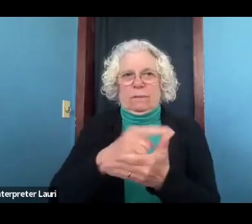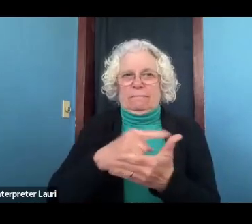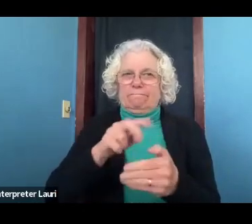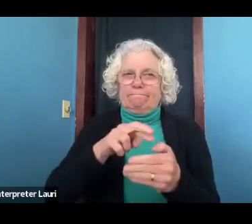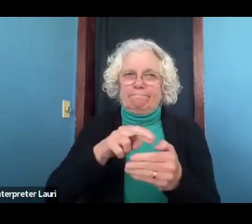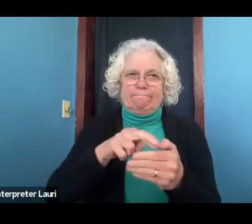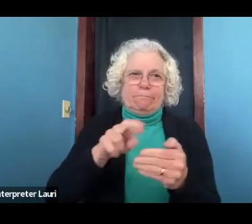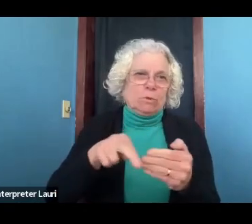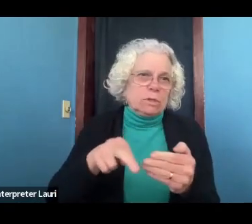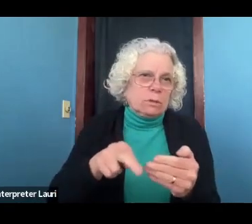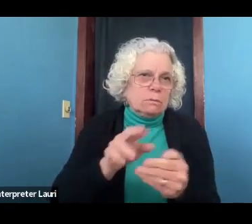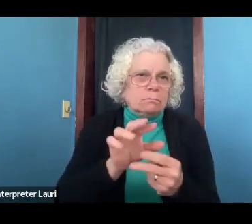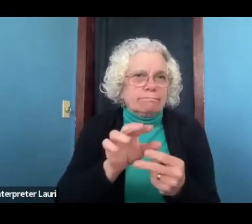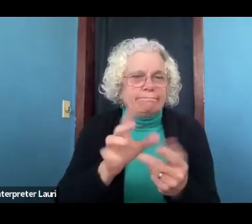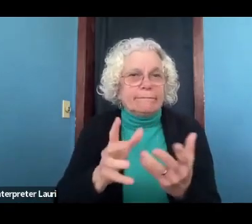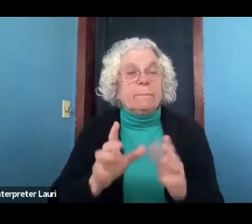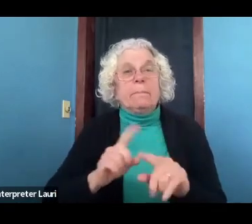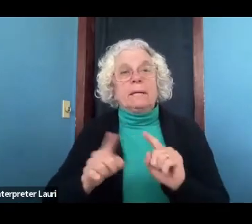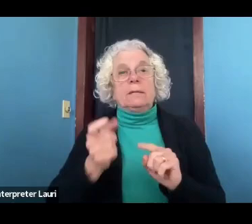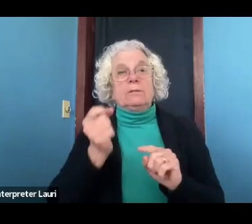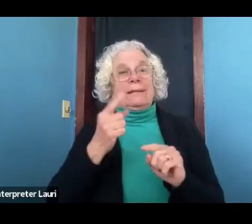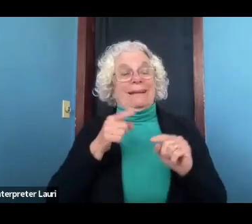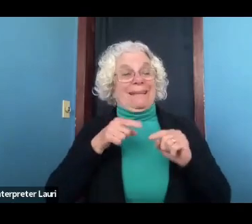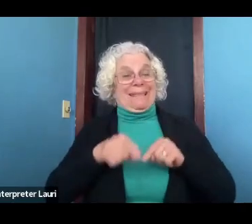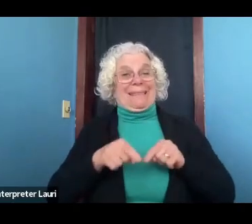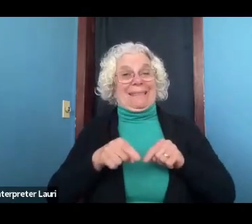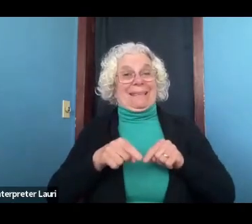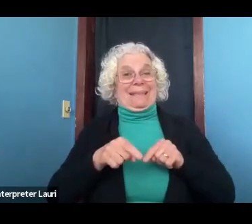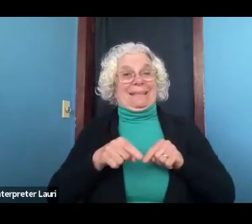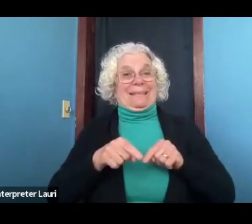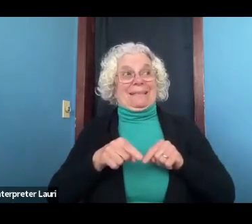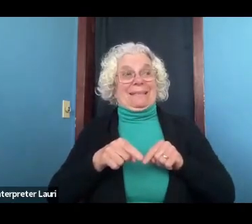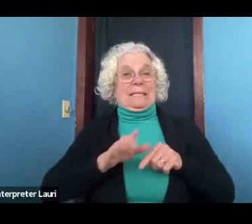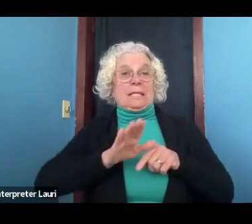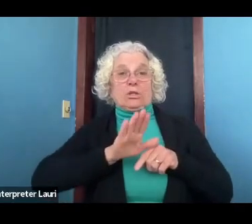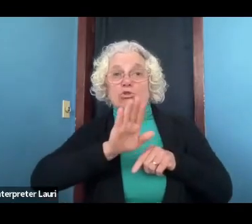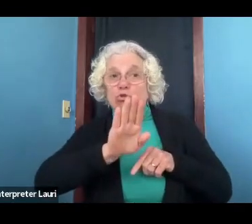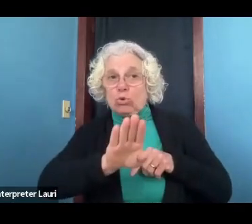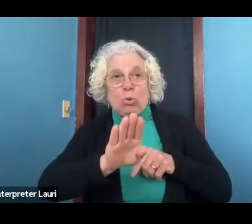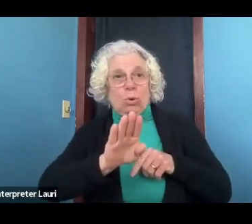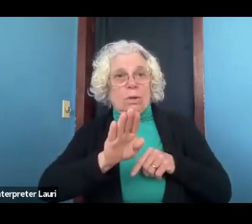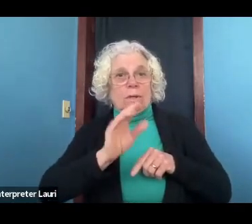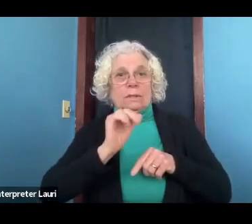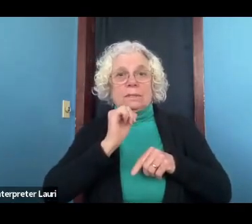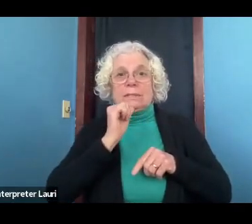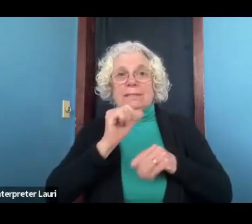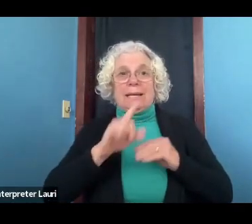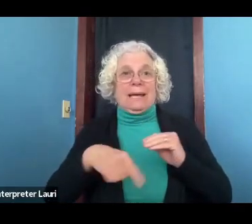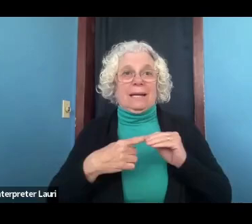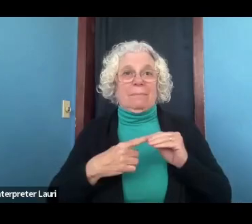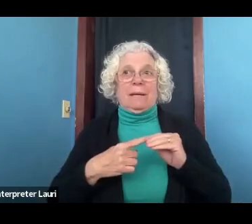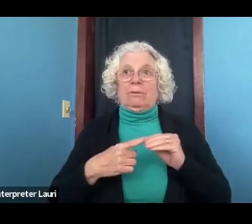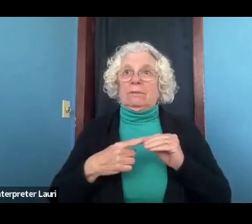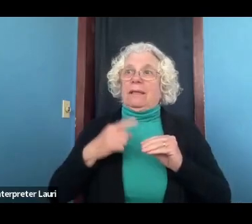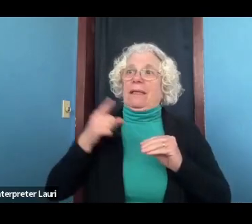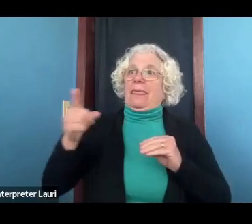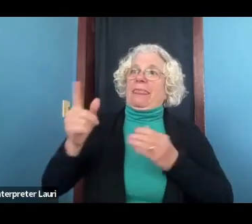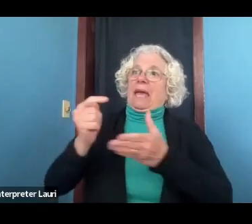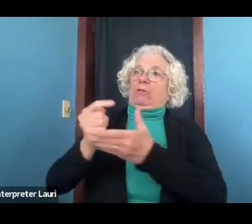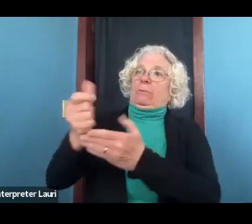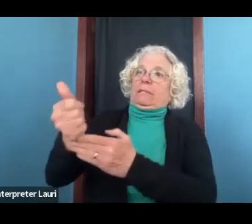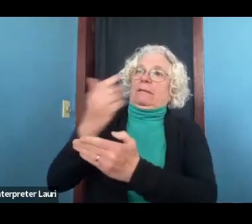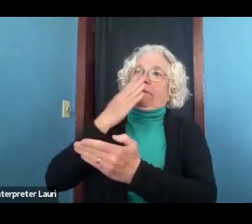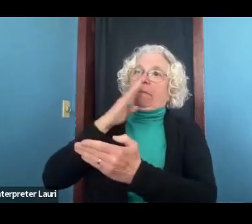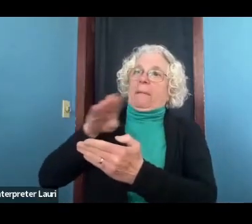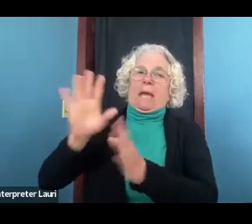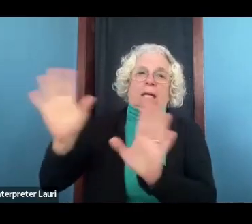And your directive is yours. So a directive isn't specifically about not wanting certain treatment. It's